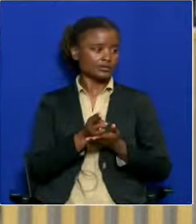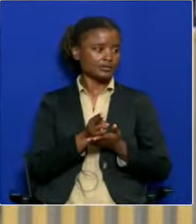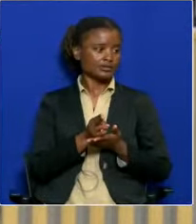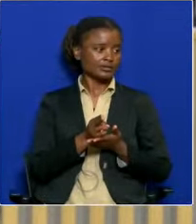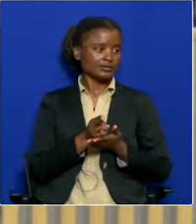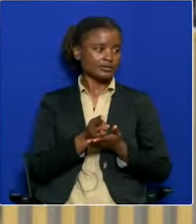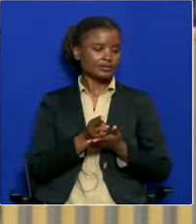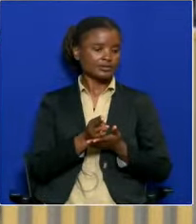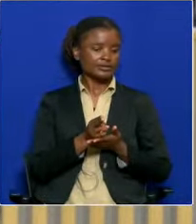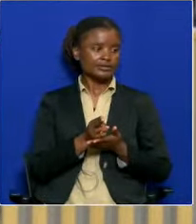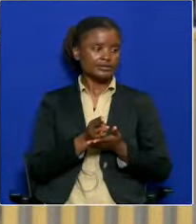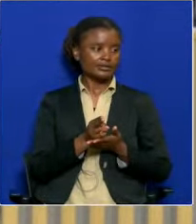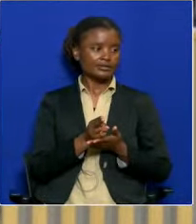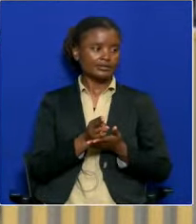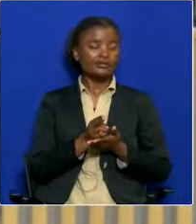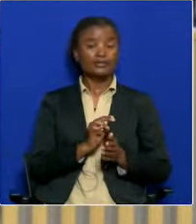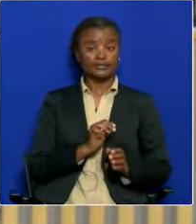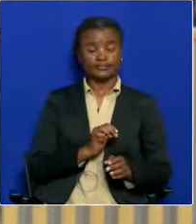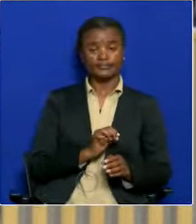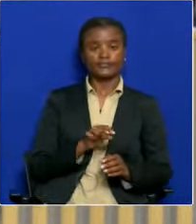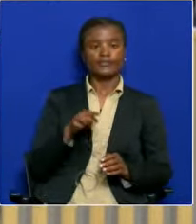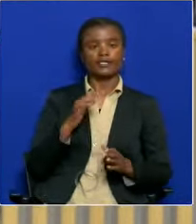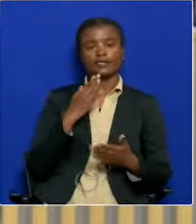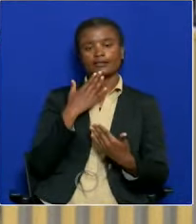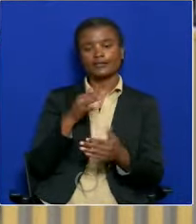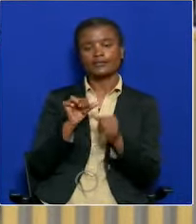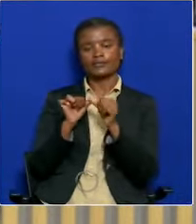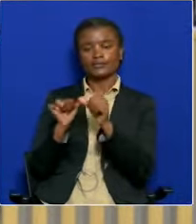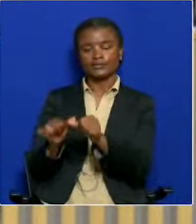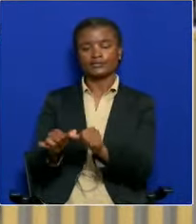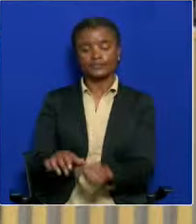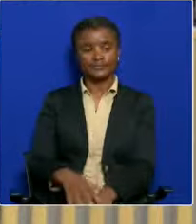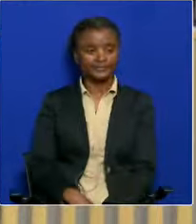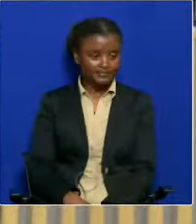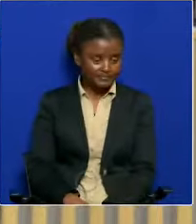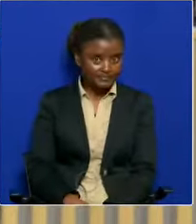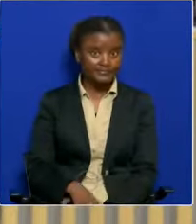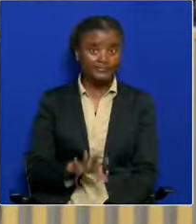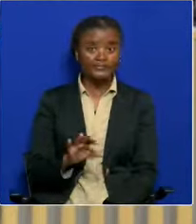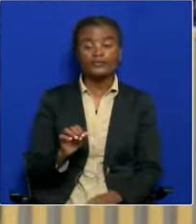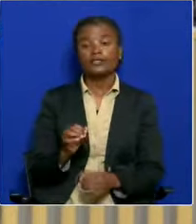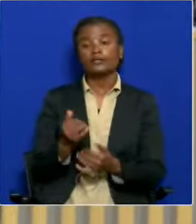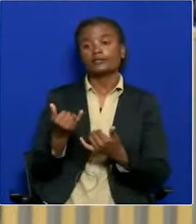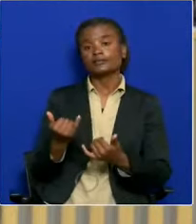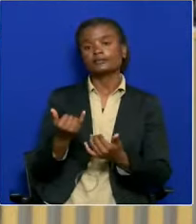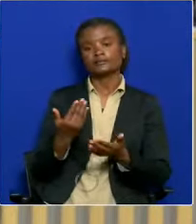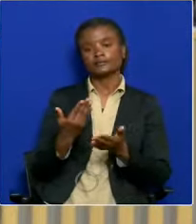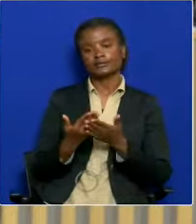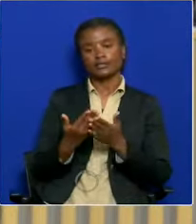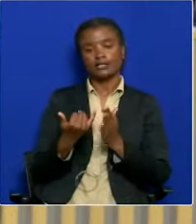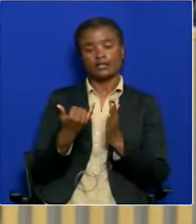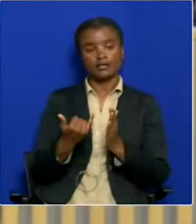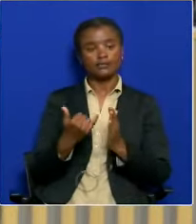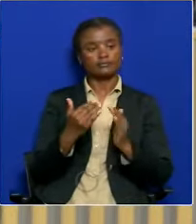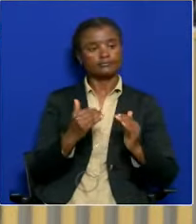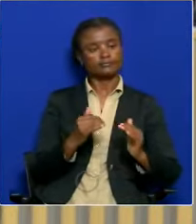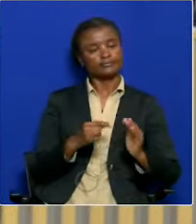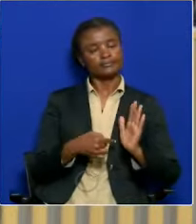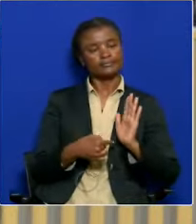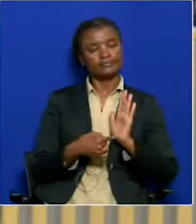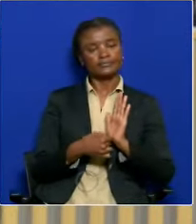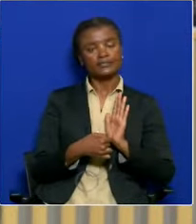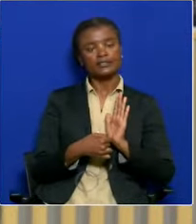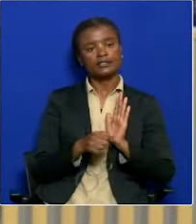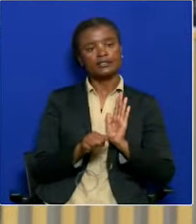All right, thank you. Please proceed, Ms. Bowe. General, can I direct you to another